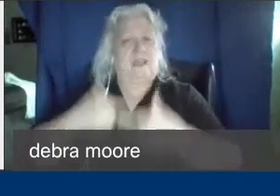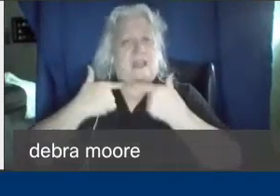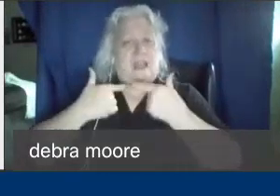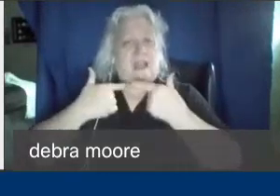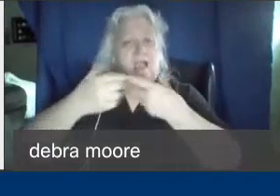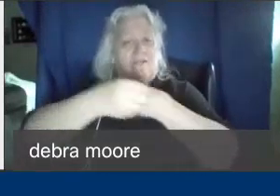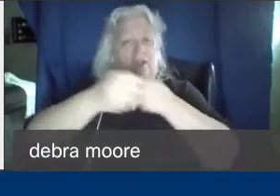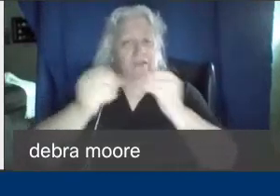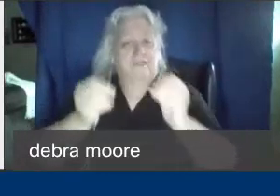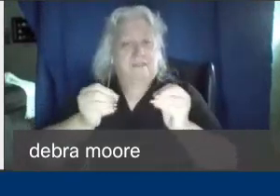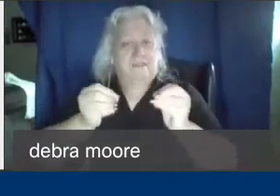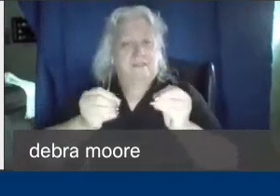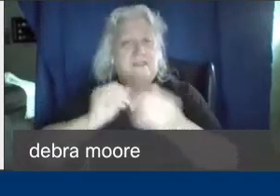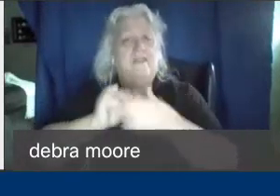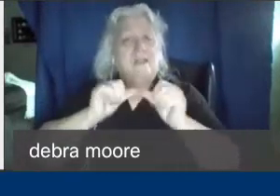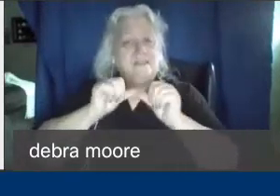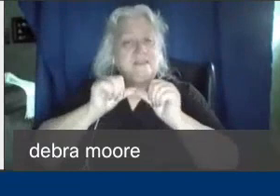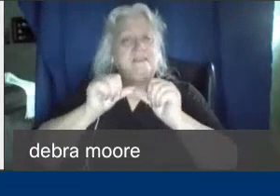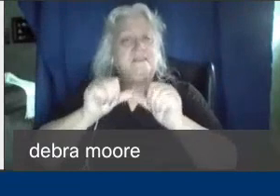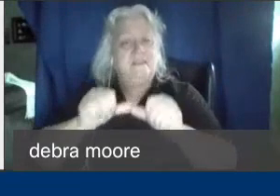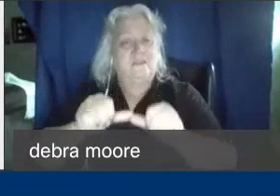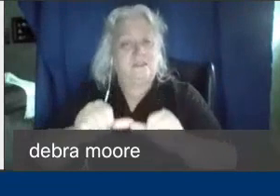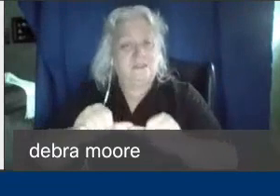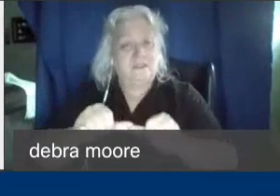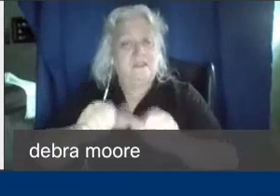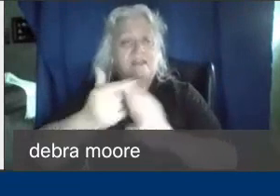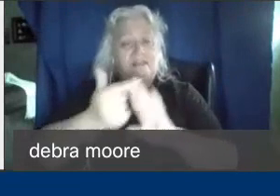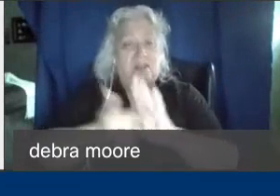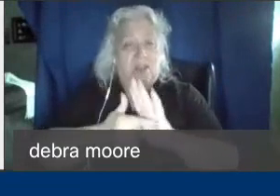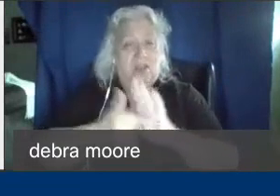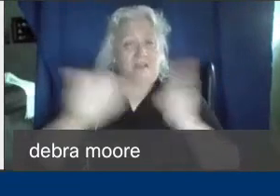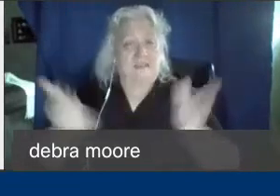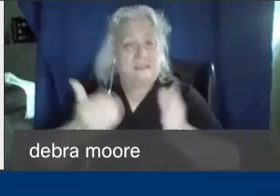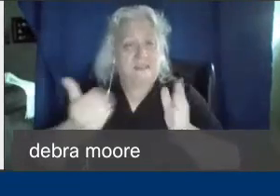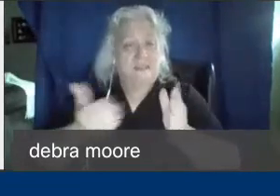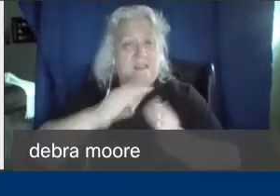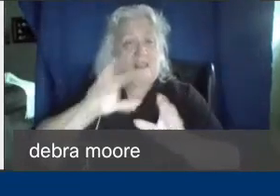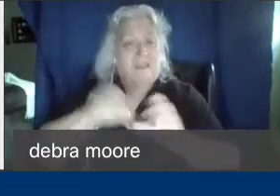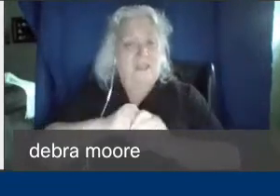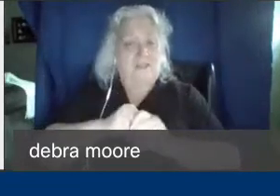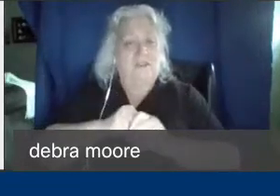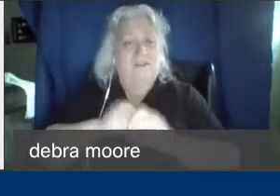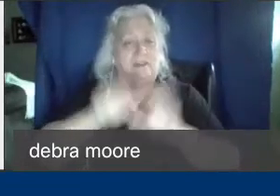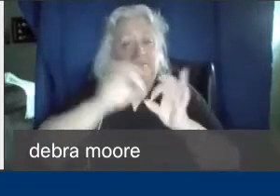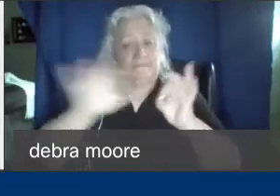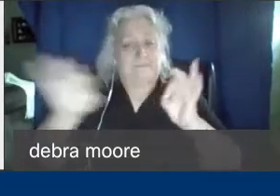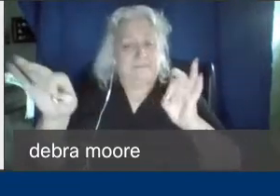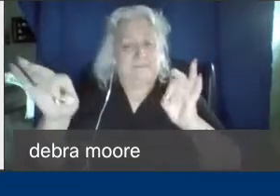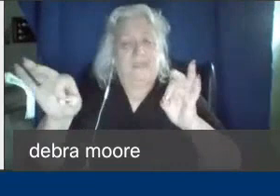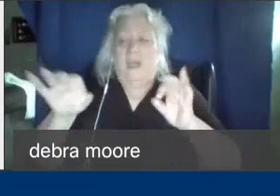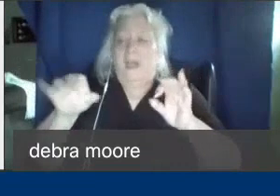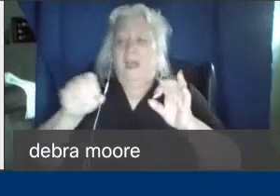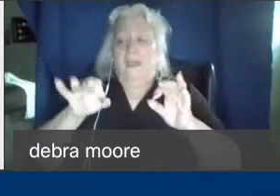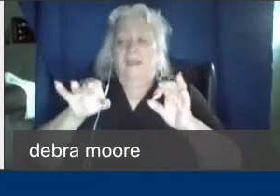is a continuation of the laws down here as well, including the statement that a person consenting to a